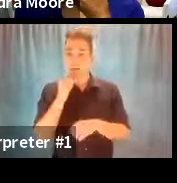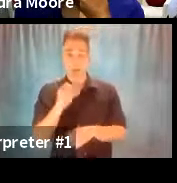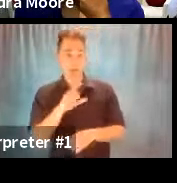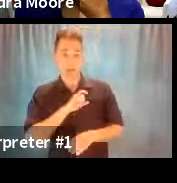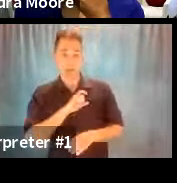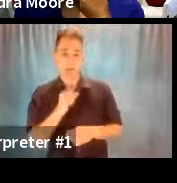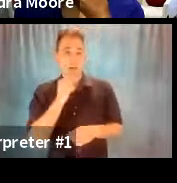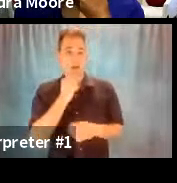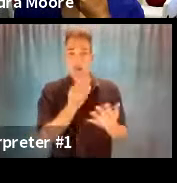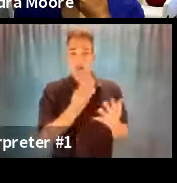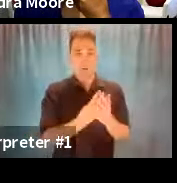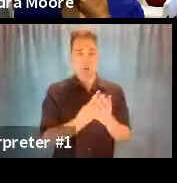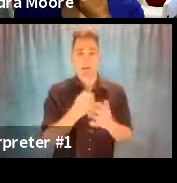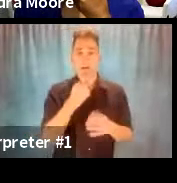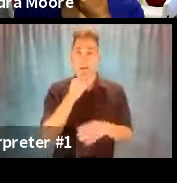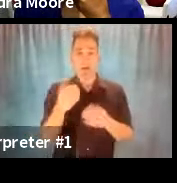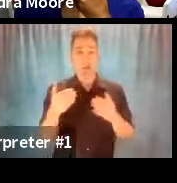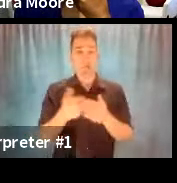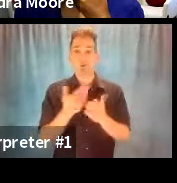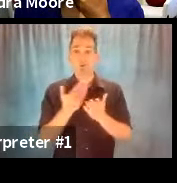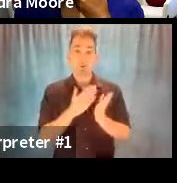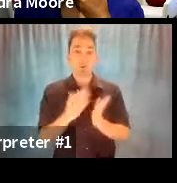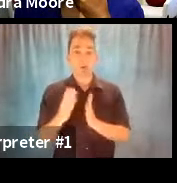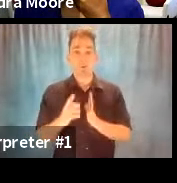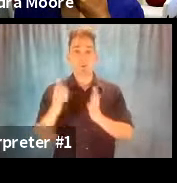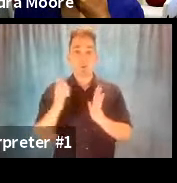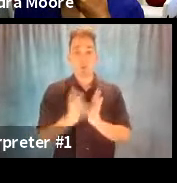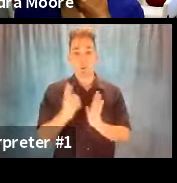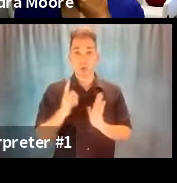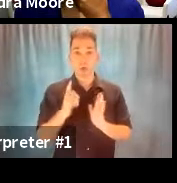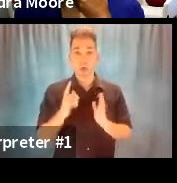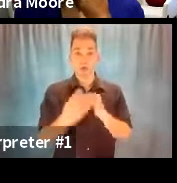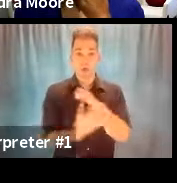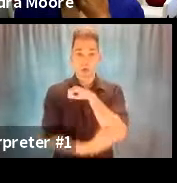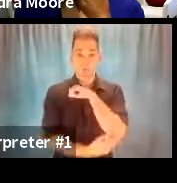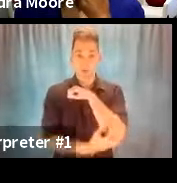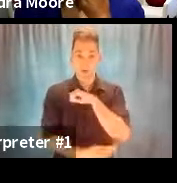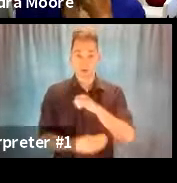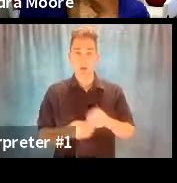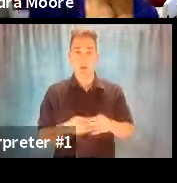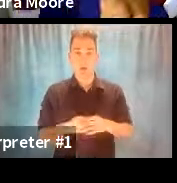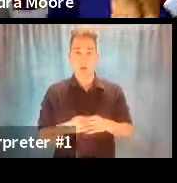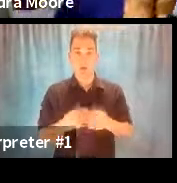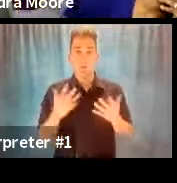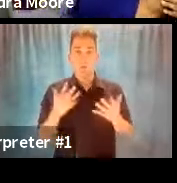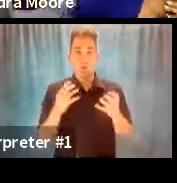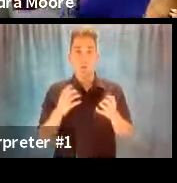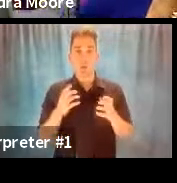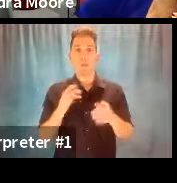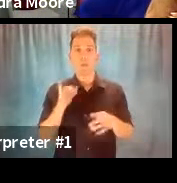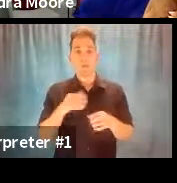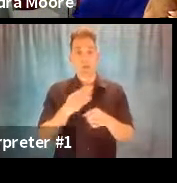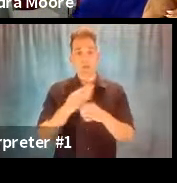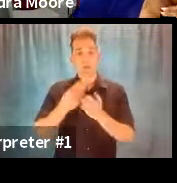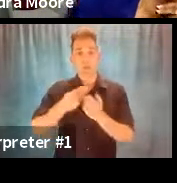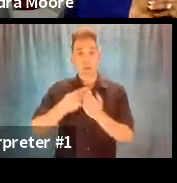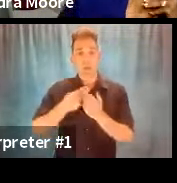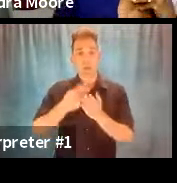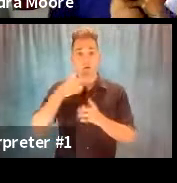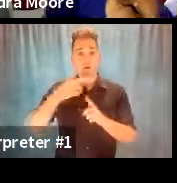not new ways to criminalize poverty. We are in support of the Stimulus Advisory Board's proposal for allocation of funds for rental assistance,